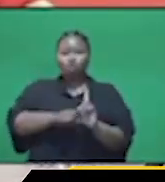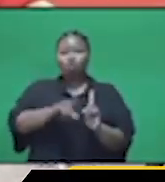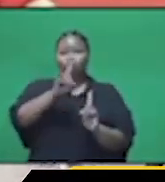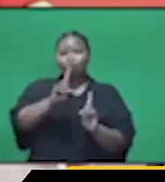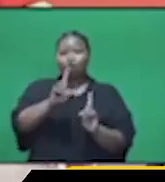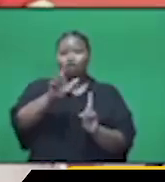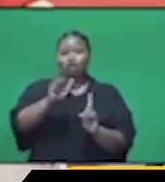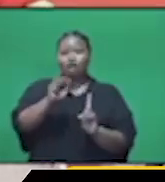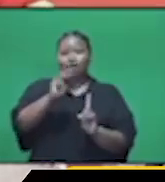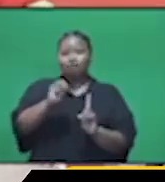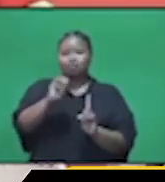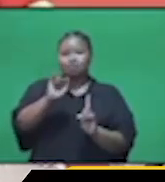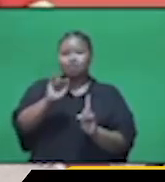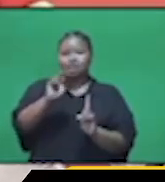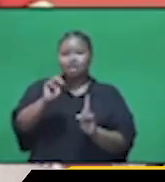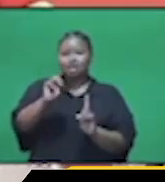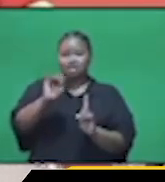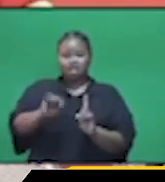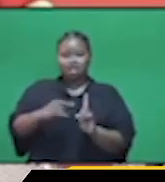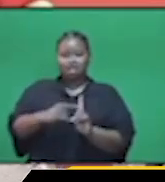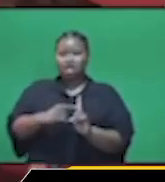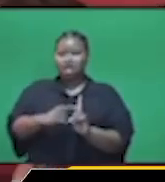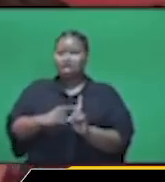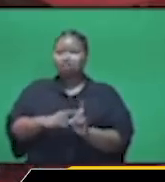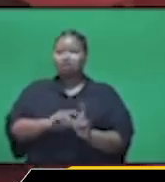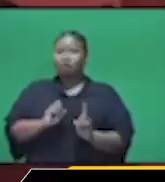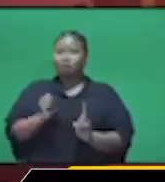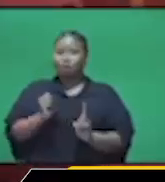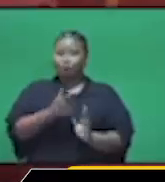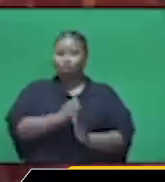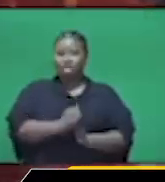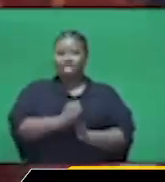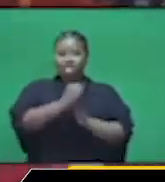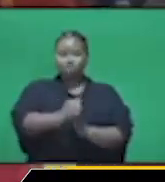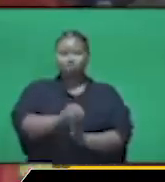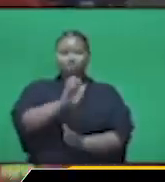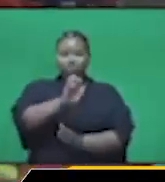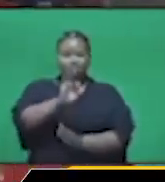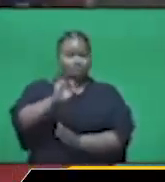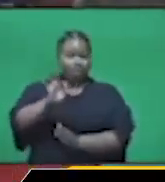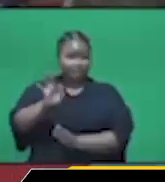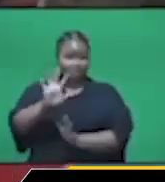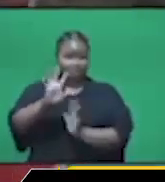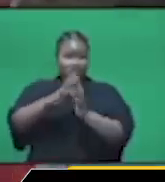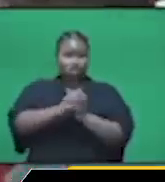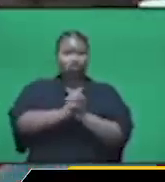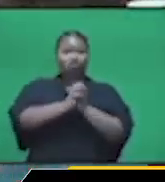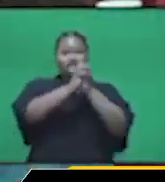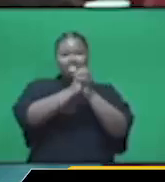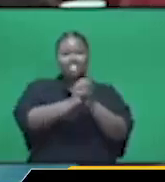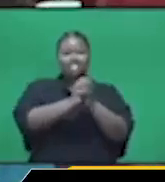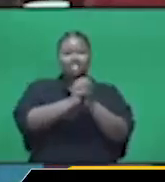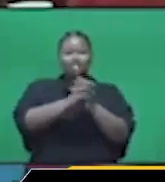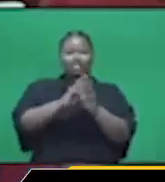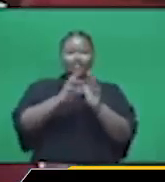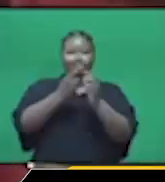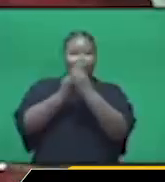the entire leadership of the EFF, I almost said the United Democratic Movement.